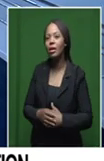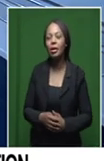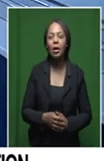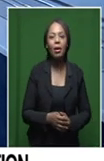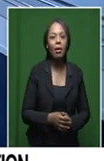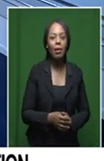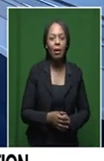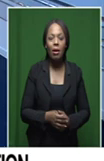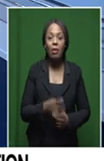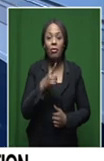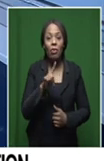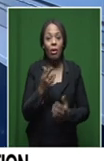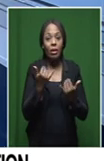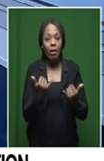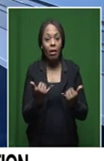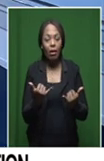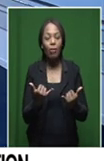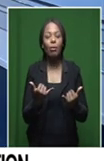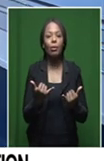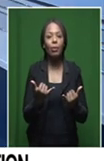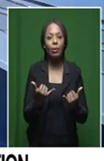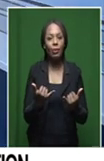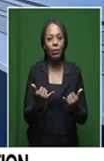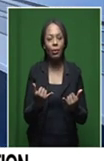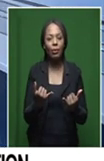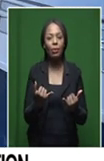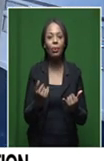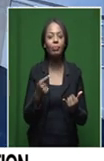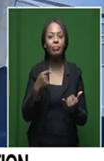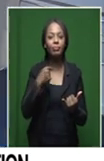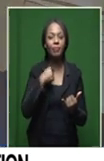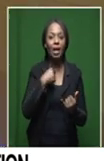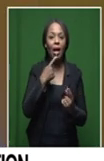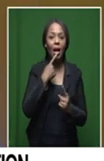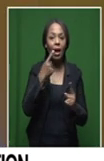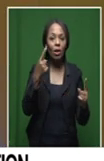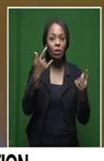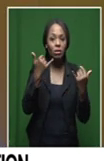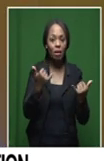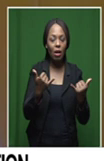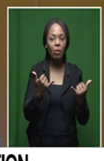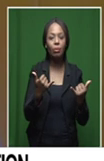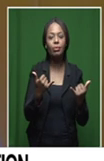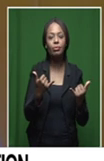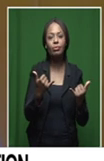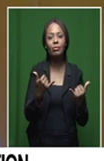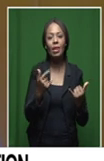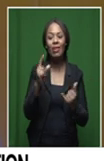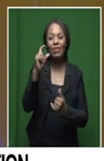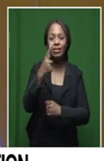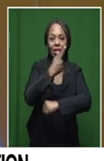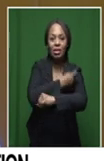Well, for now, as has been announced, we are opening up our vaccination